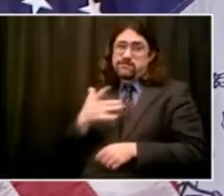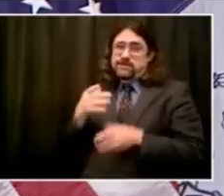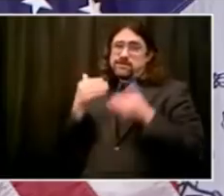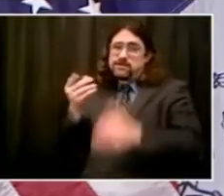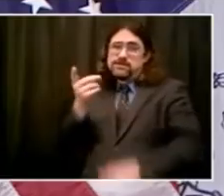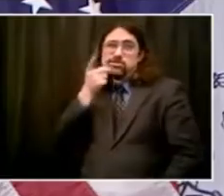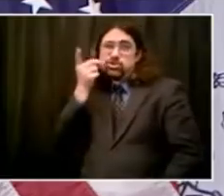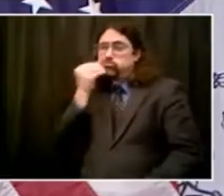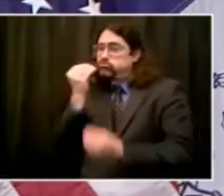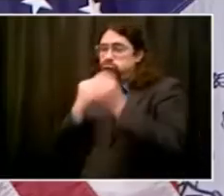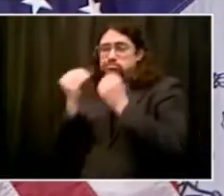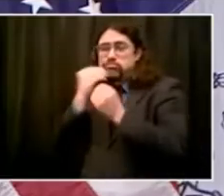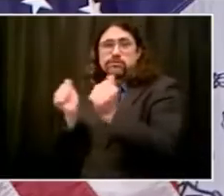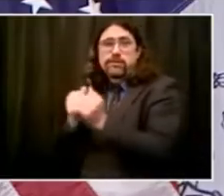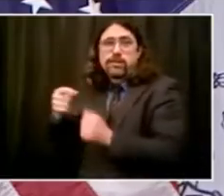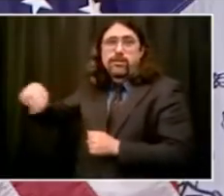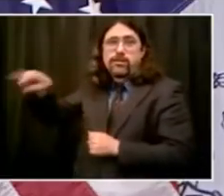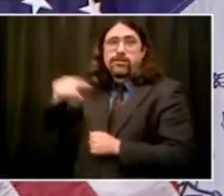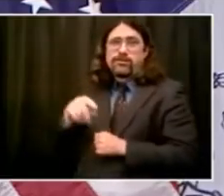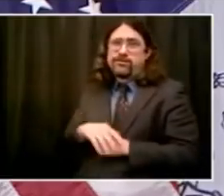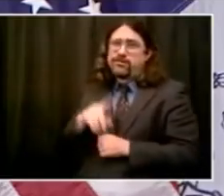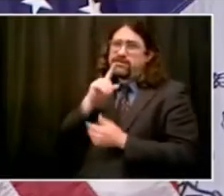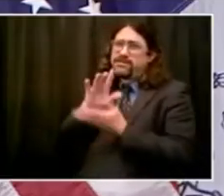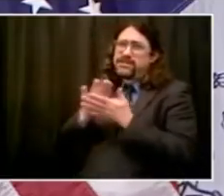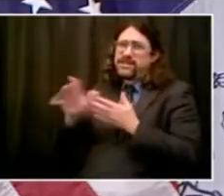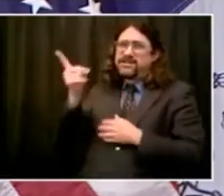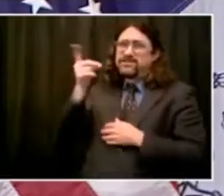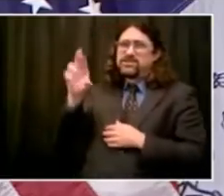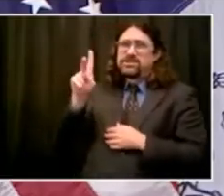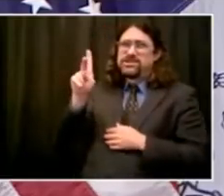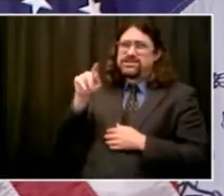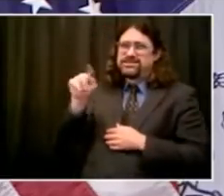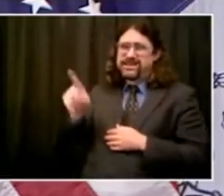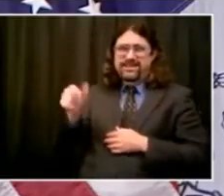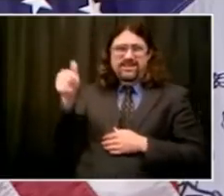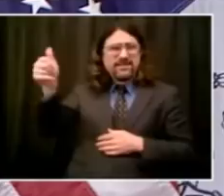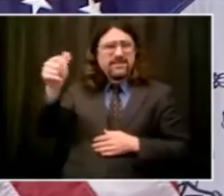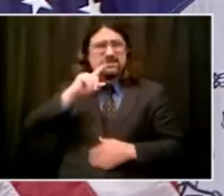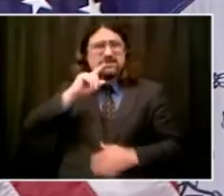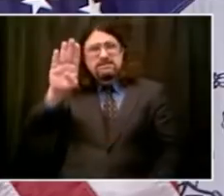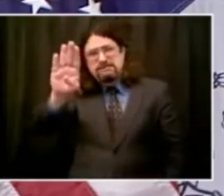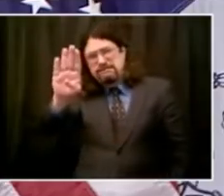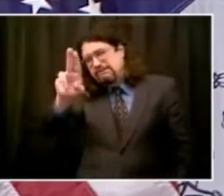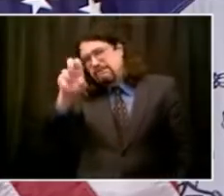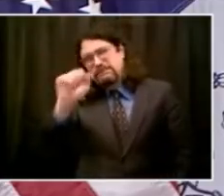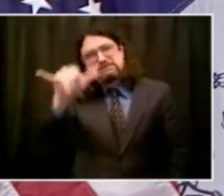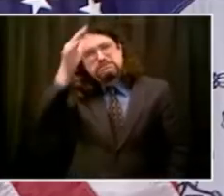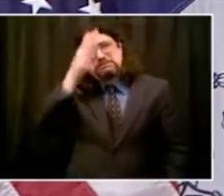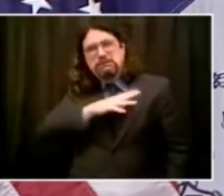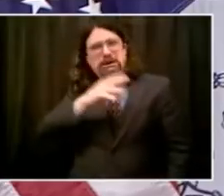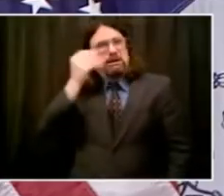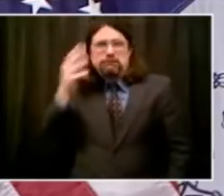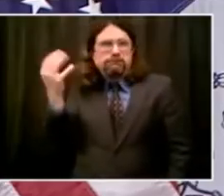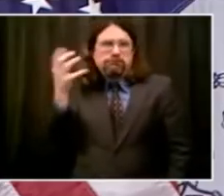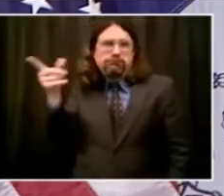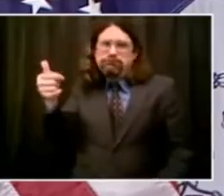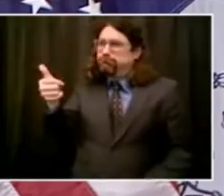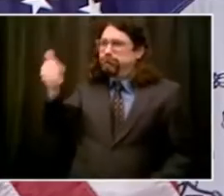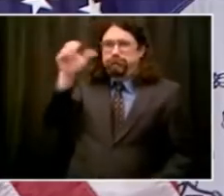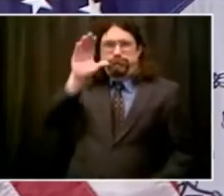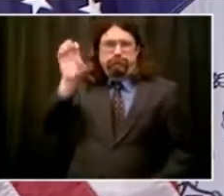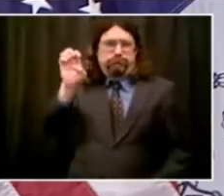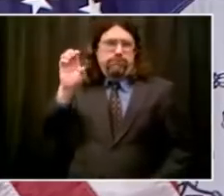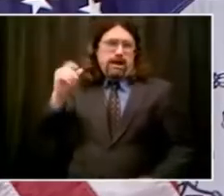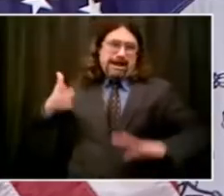here. So I think that's indicative what I feel about my aunt, who's